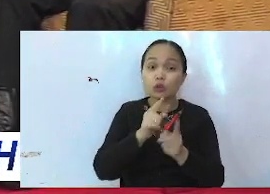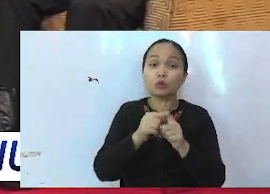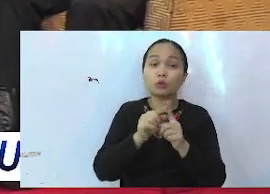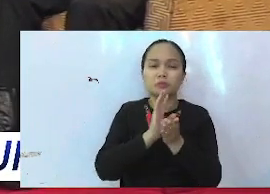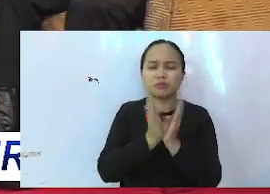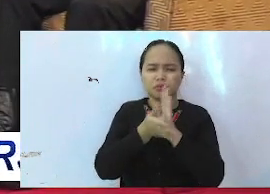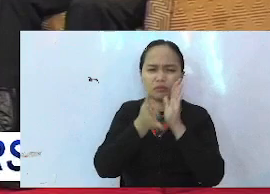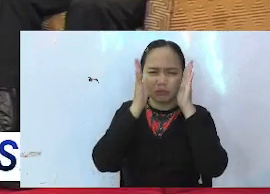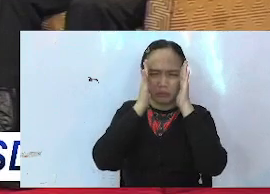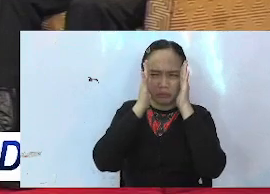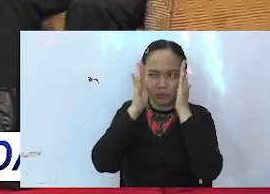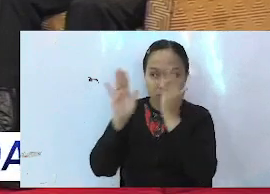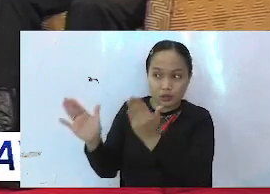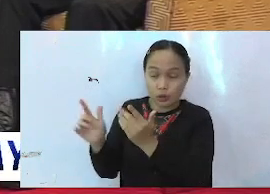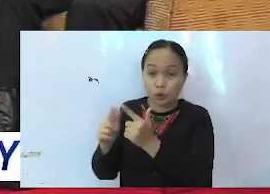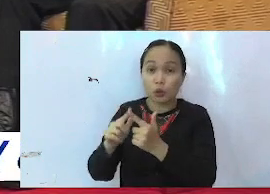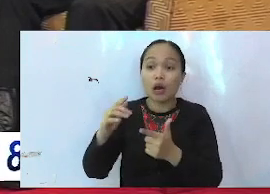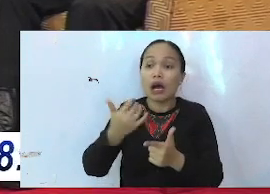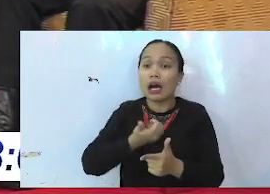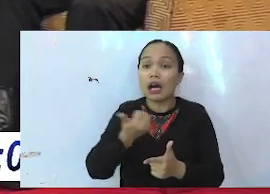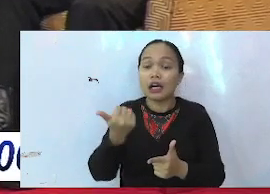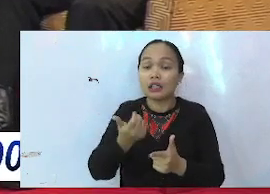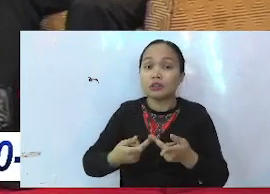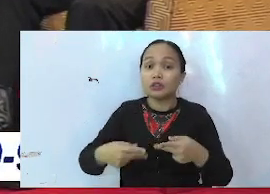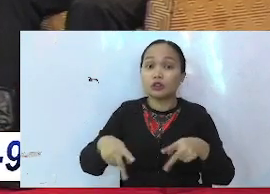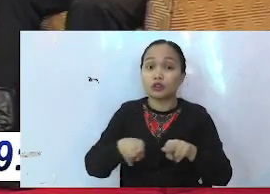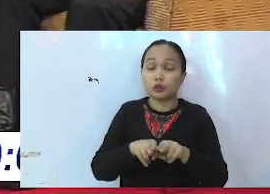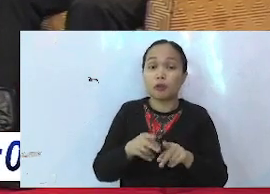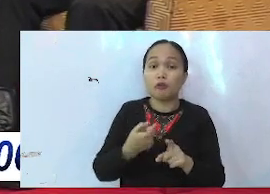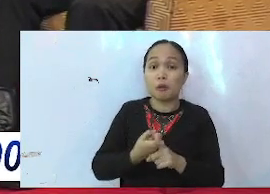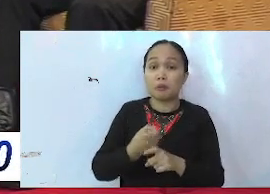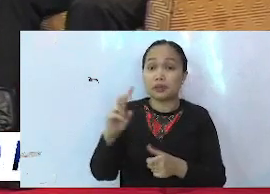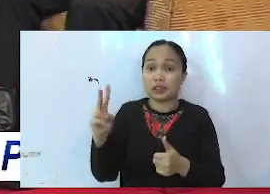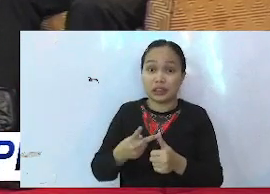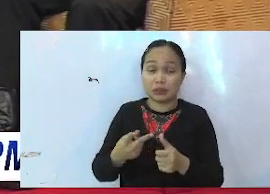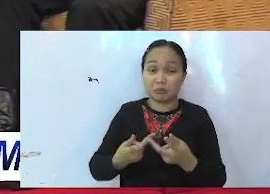a secondary position from the primary position.